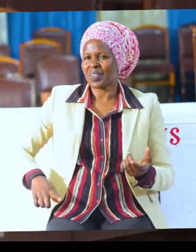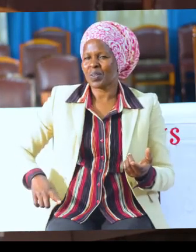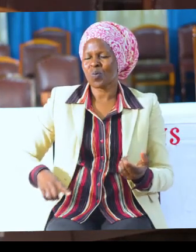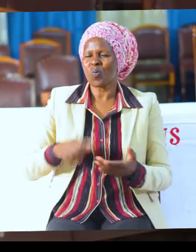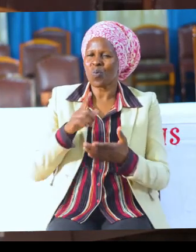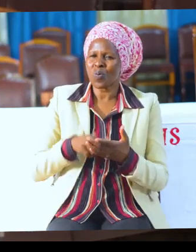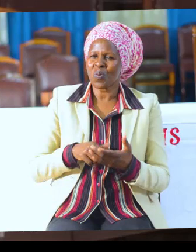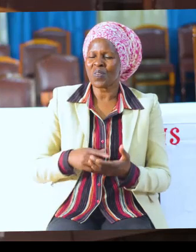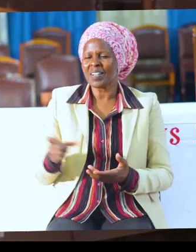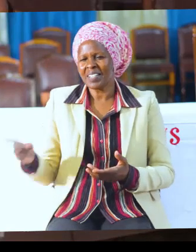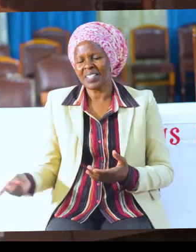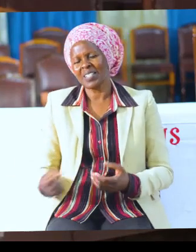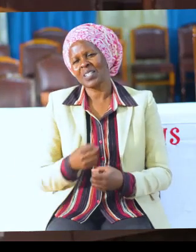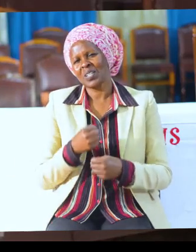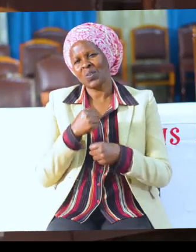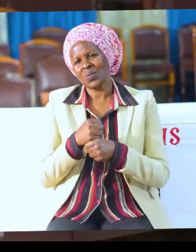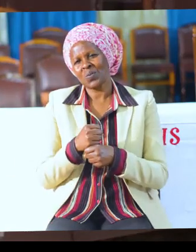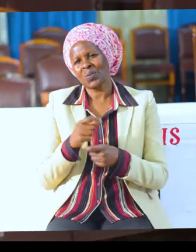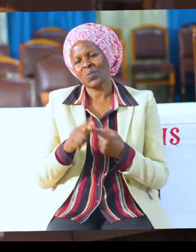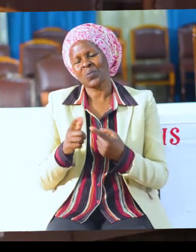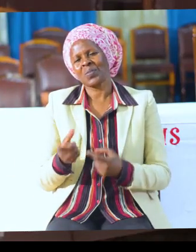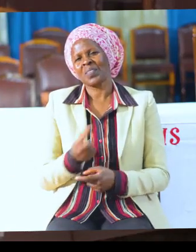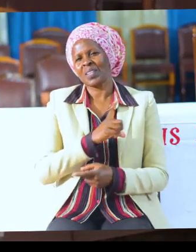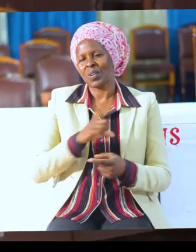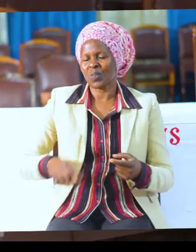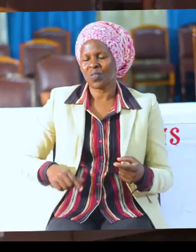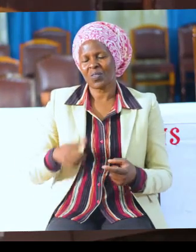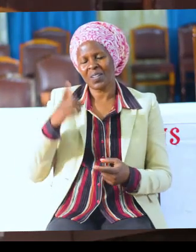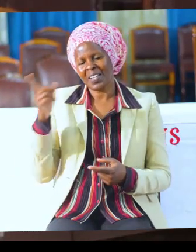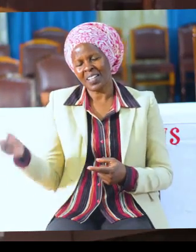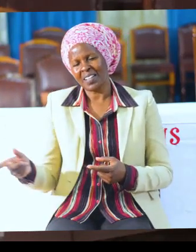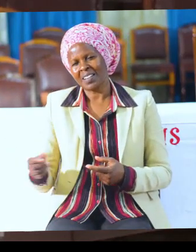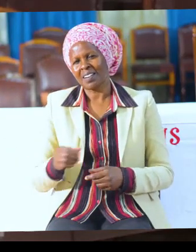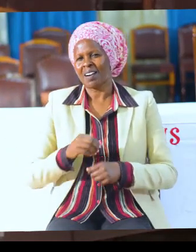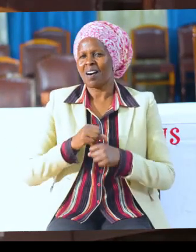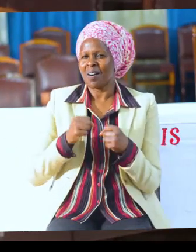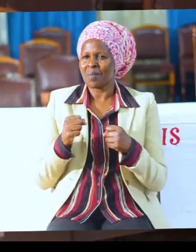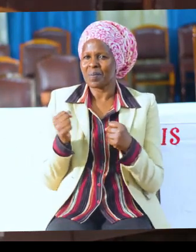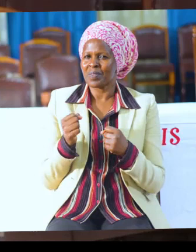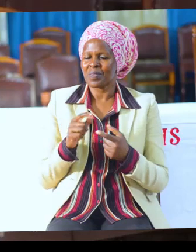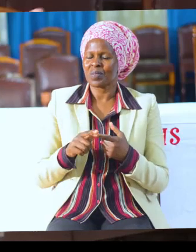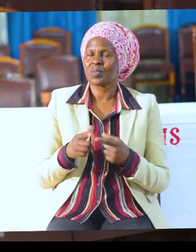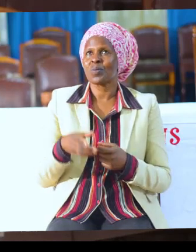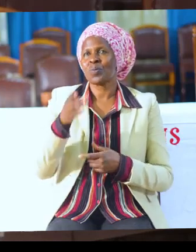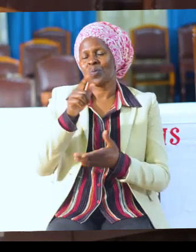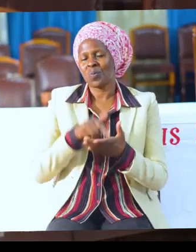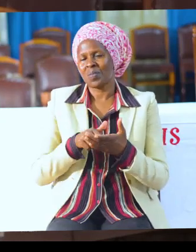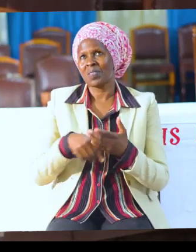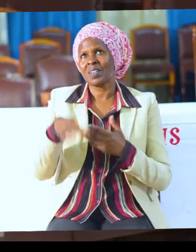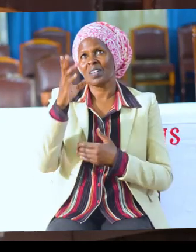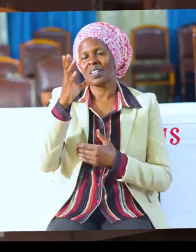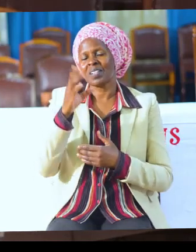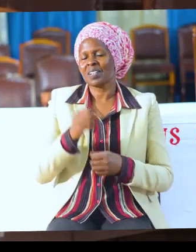Lord so that the Lord will really know that I'm happy because of what he has done? And I also feel that